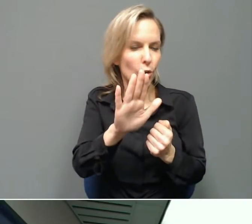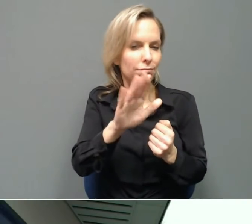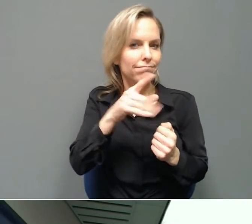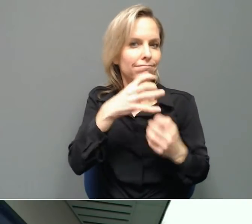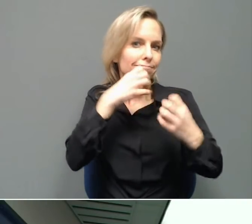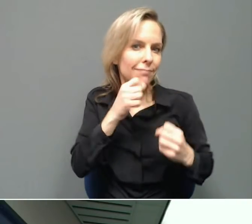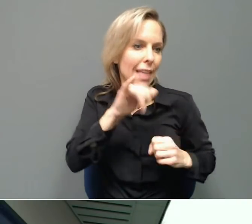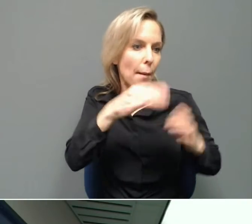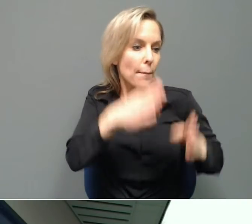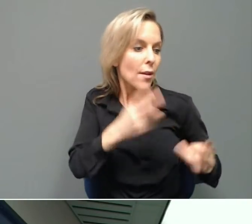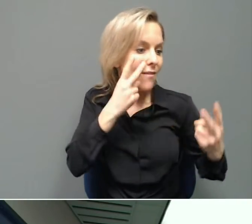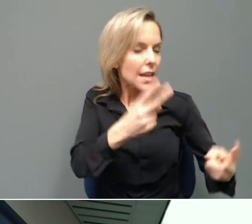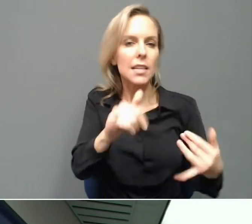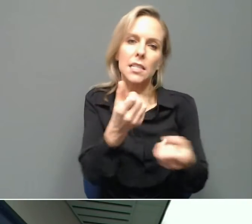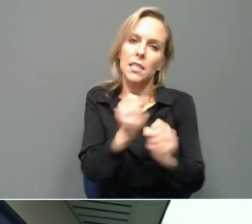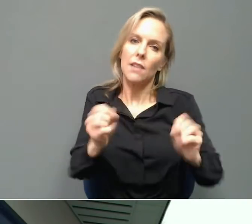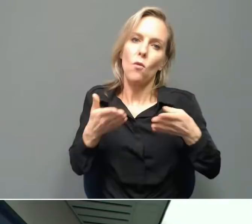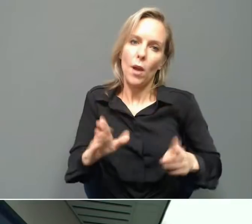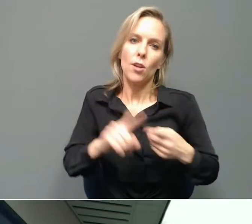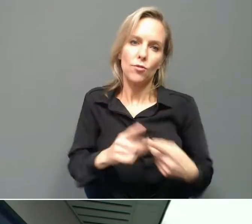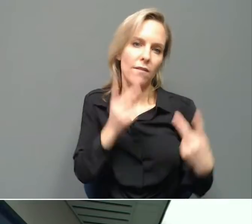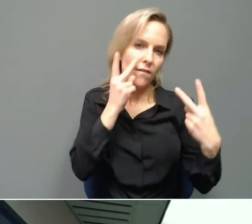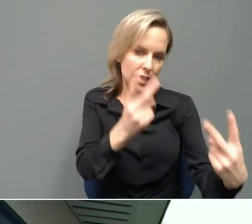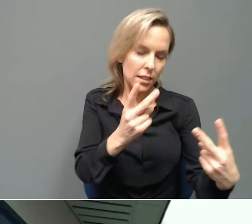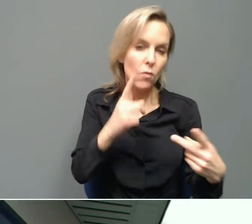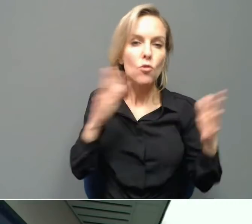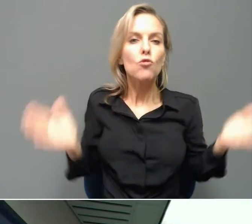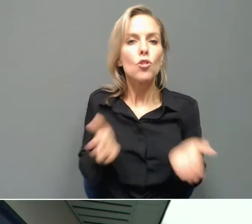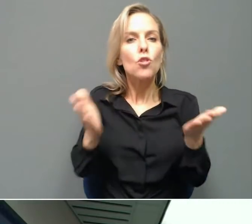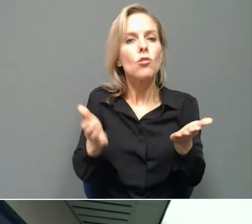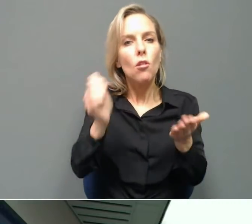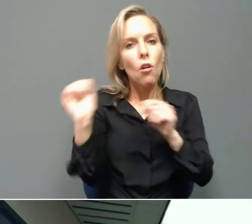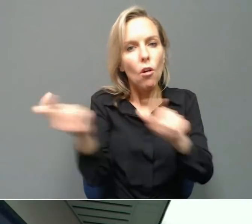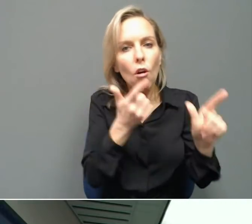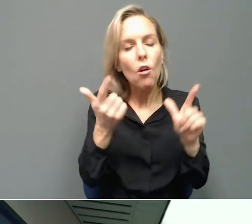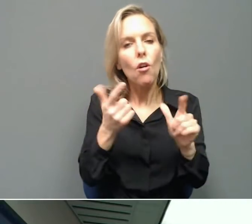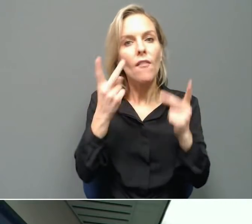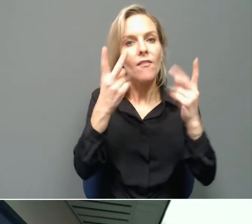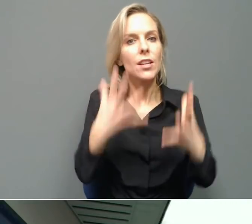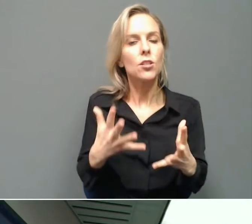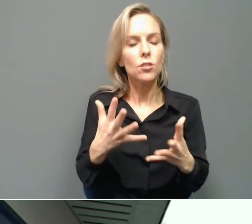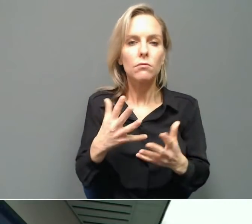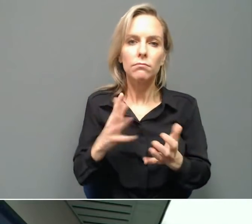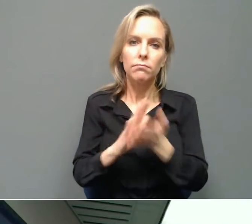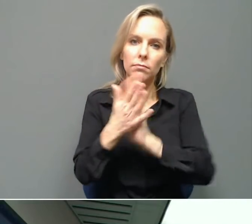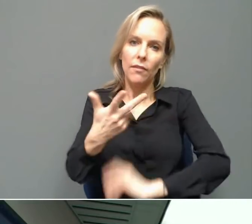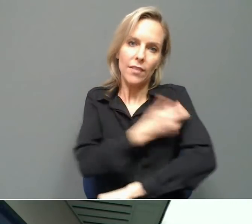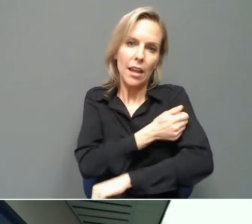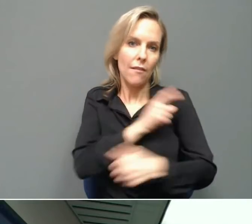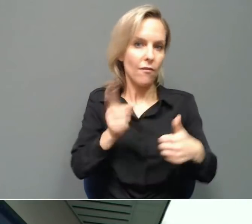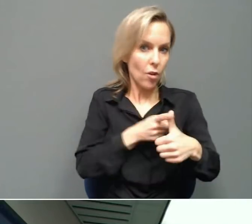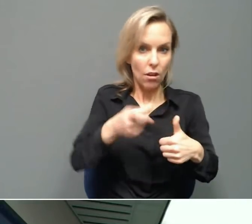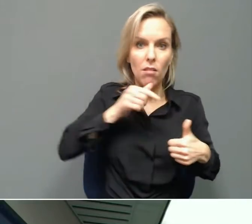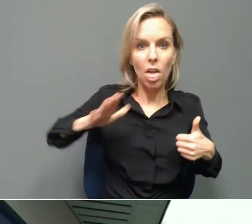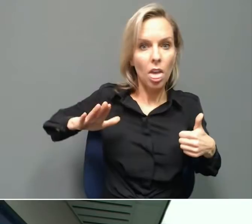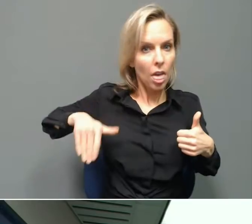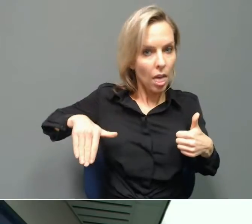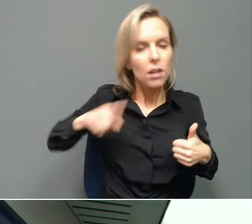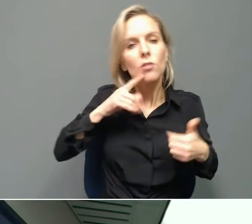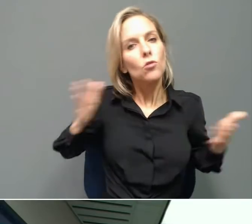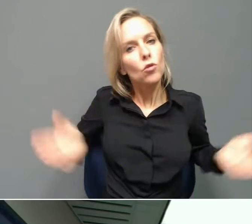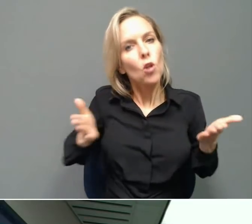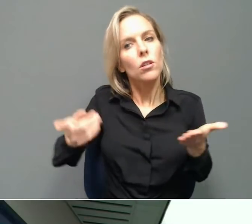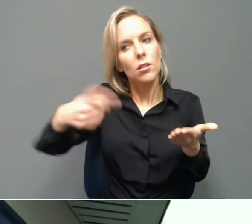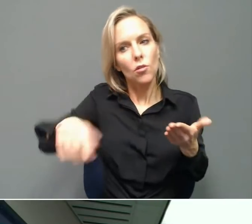them. With that being said, we are encouraging all visitors to get vaccinated. If you have not been vaccinated, we are encouraging visitors to have a